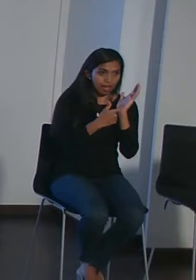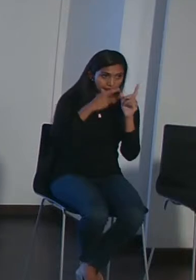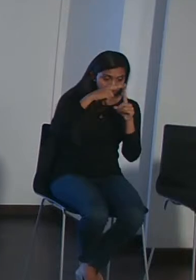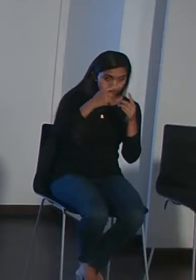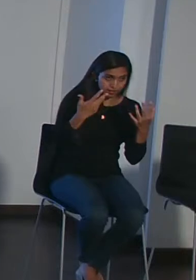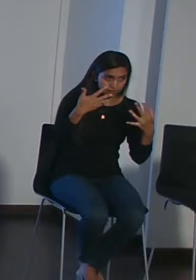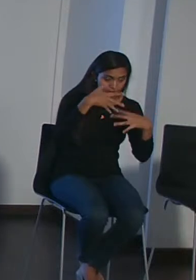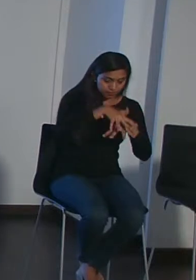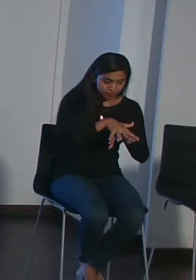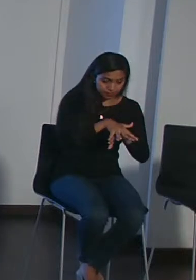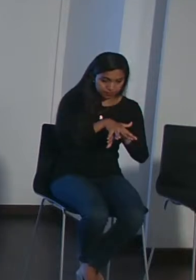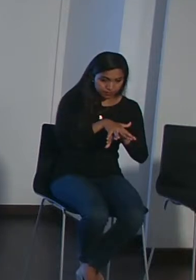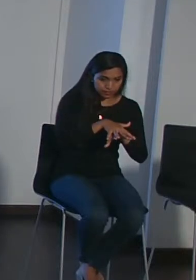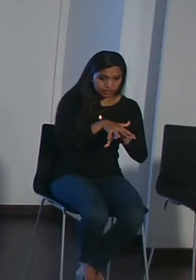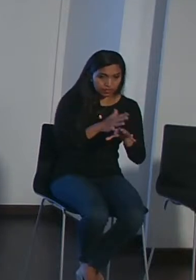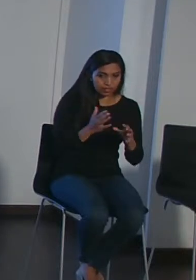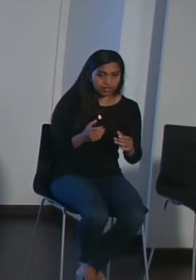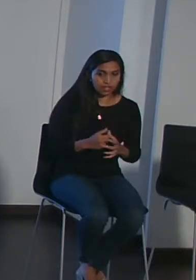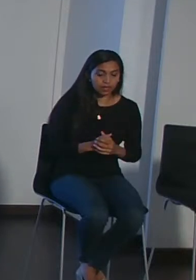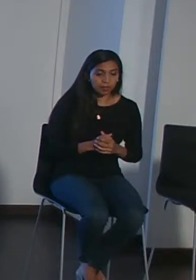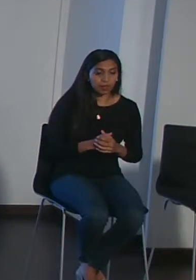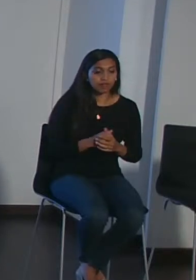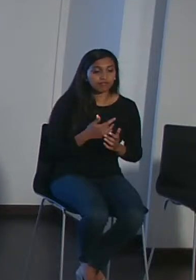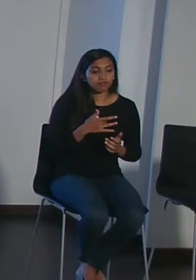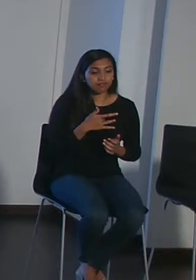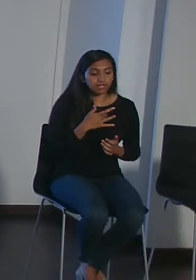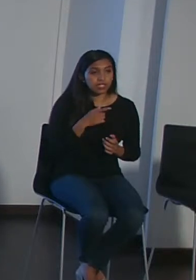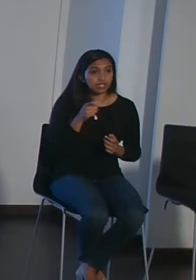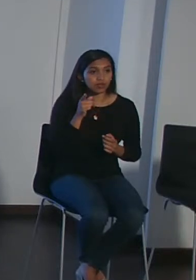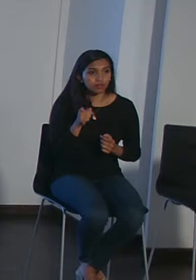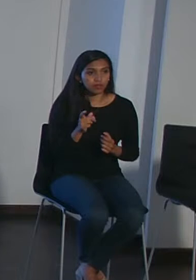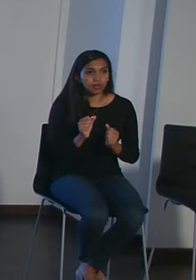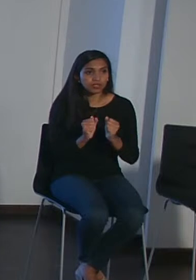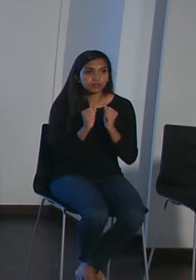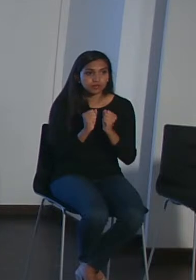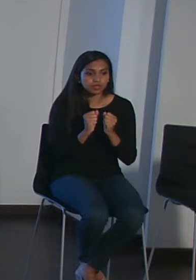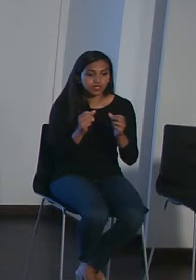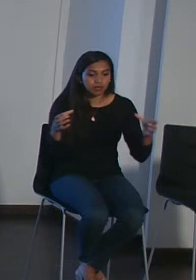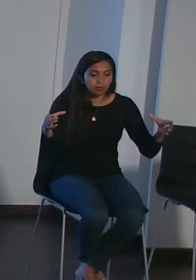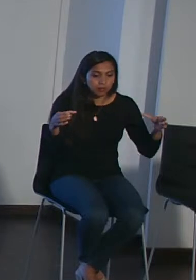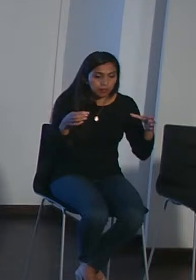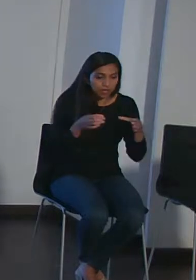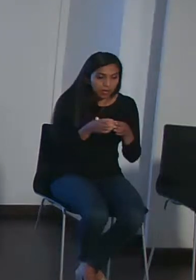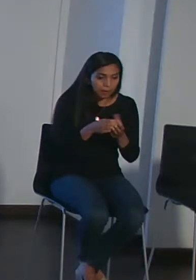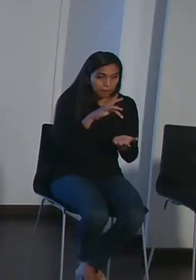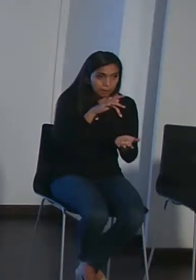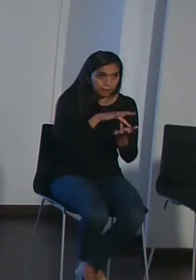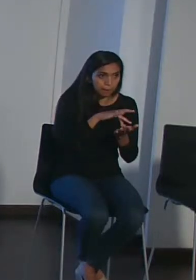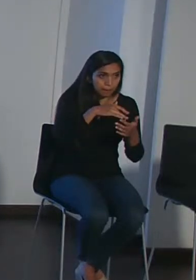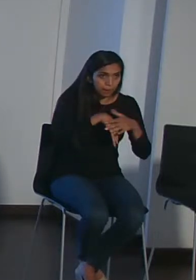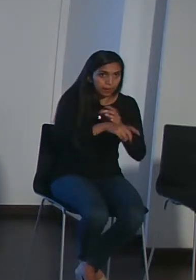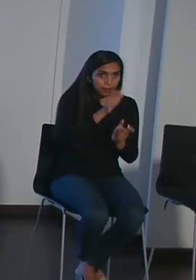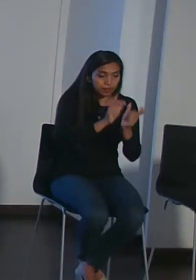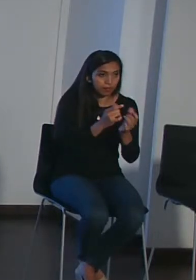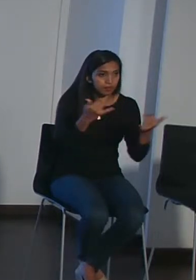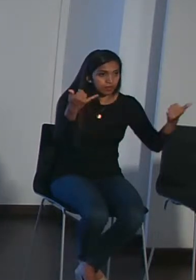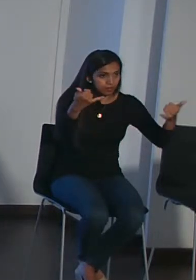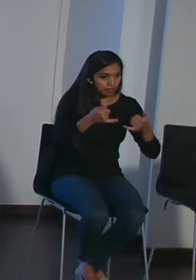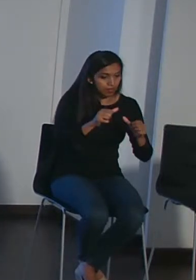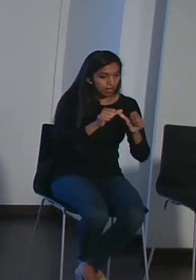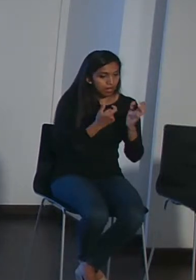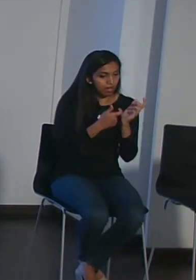But personally, I enjoy that challenge of a space that's raw, a space that invites you